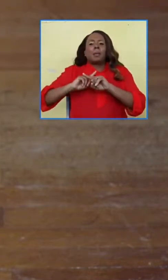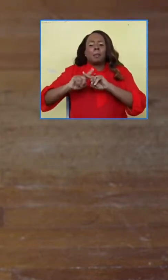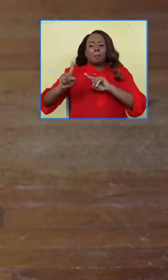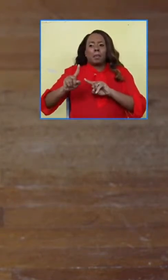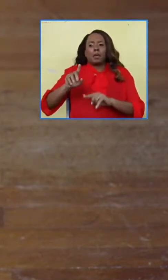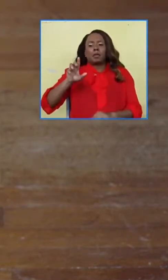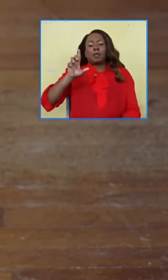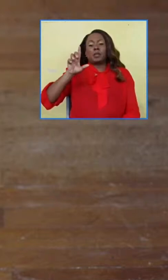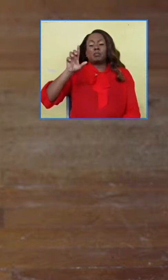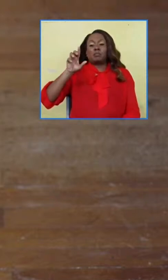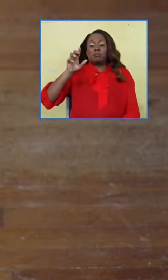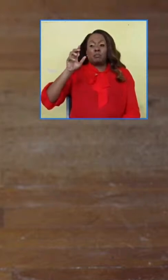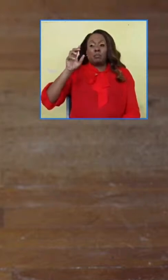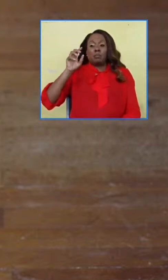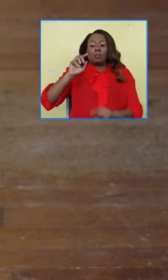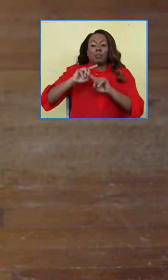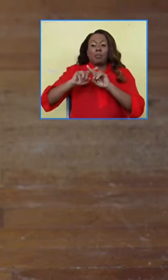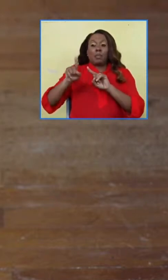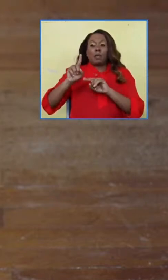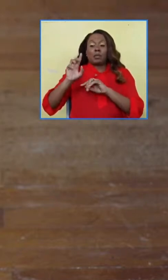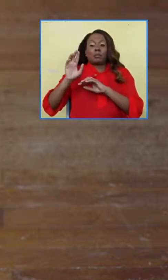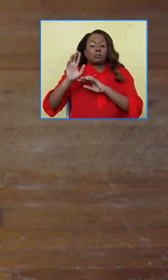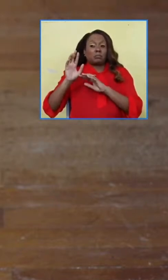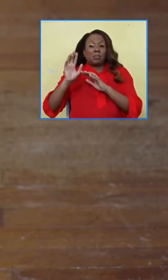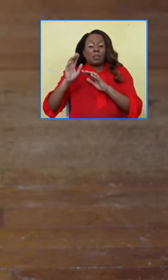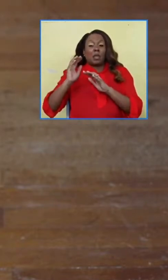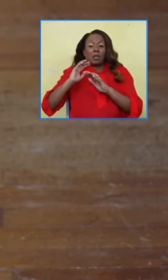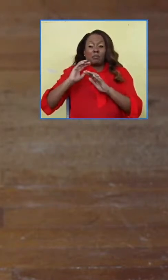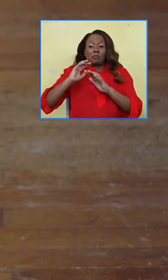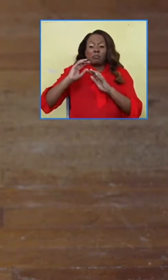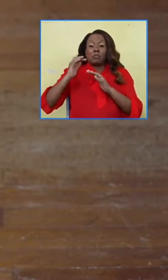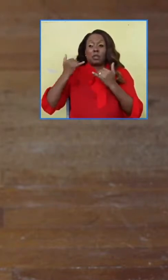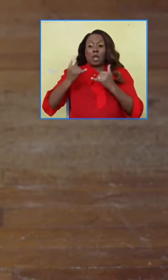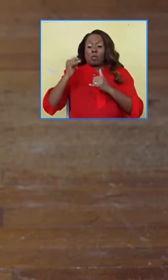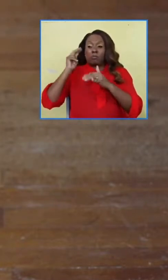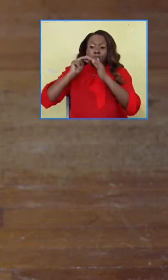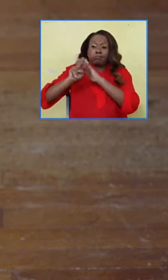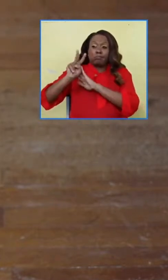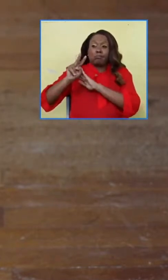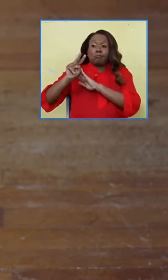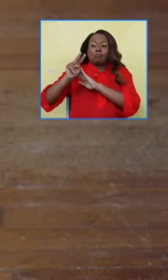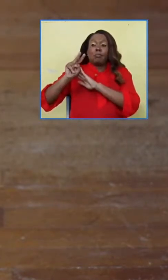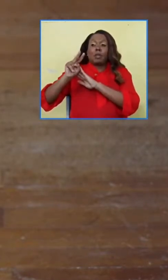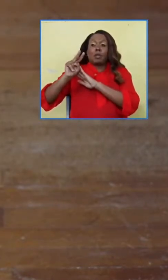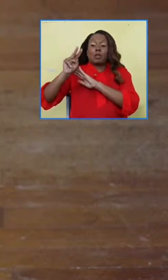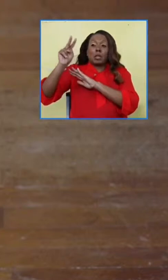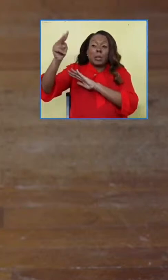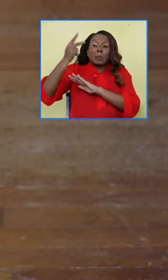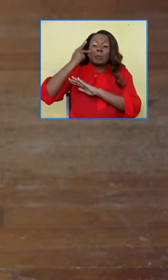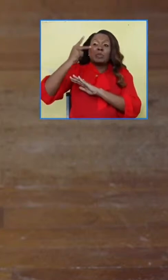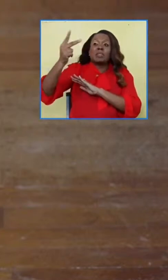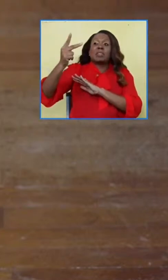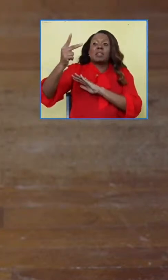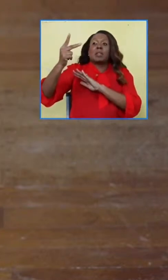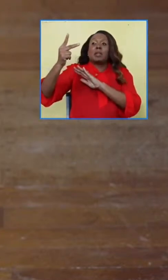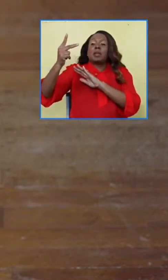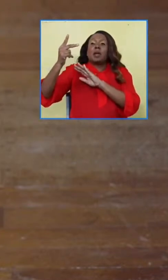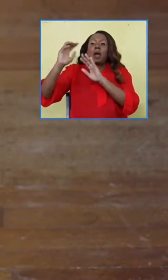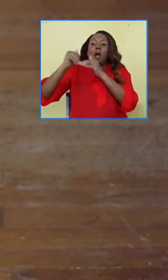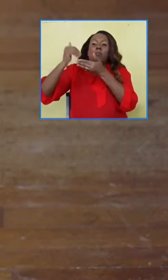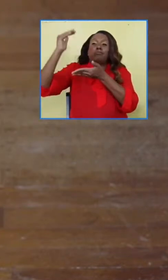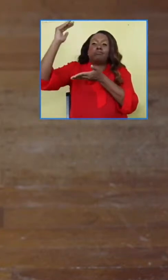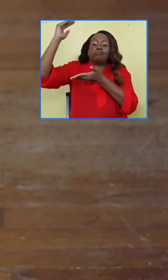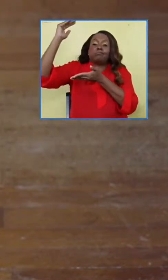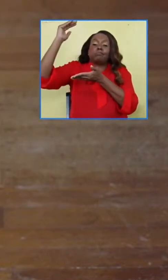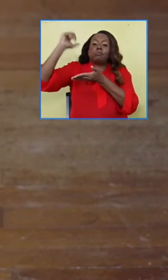the mid-2030s was only changed by 3 years. And that's because, and we see later on, the deficits are going to be so large in